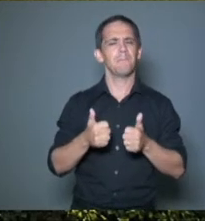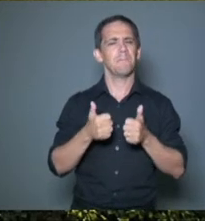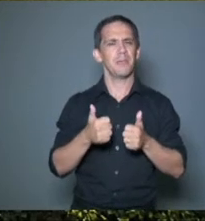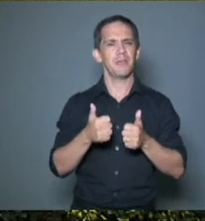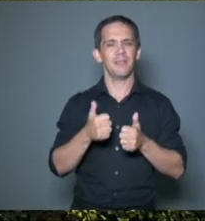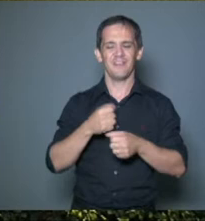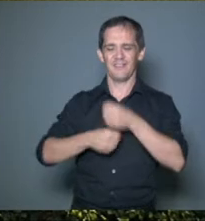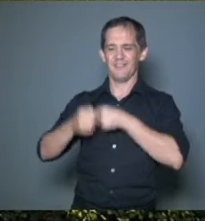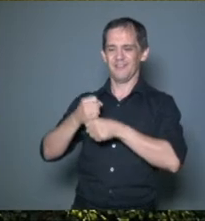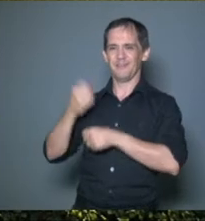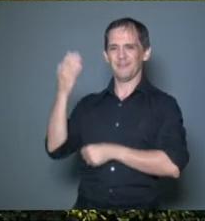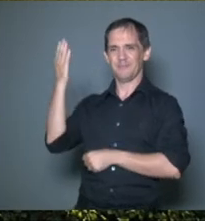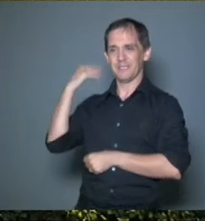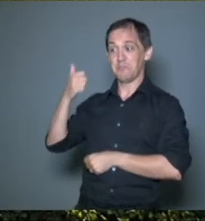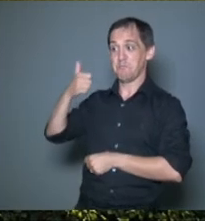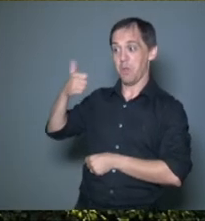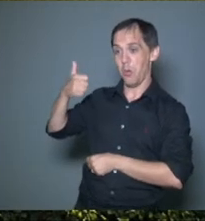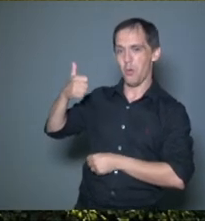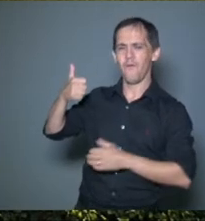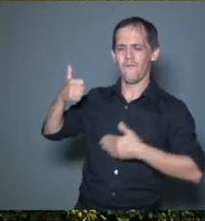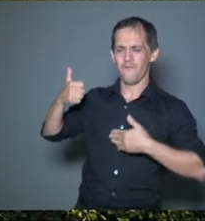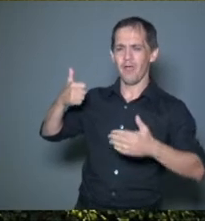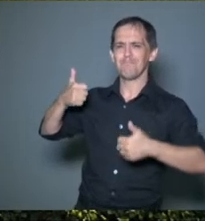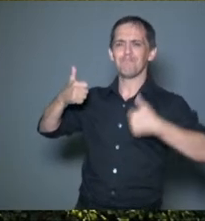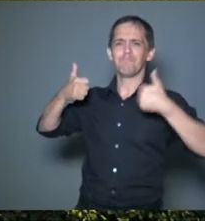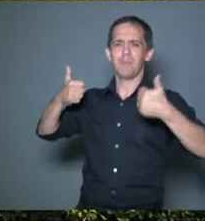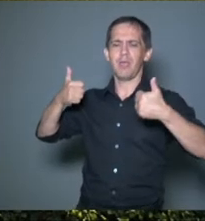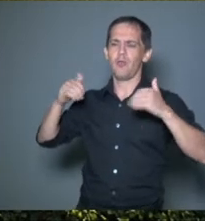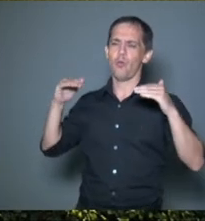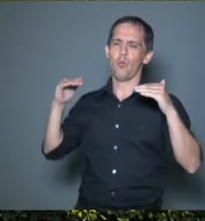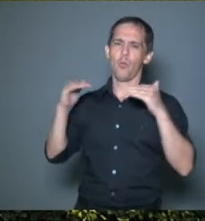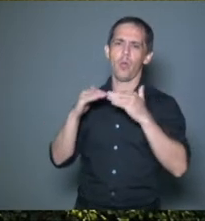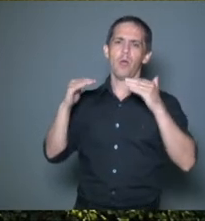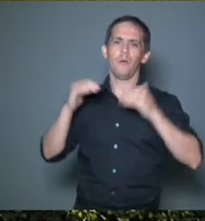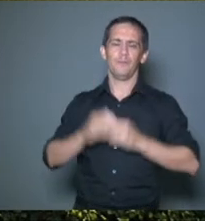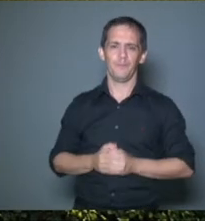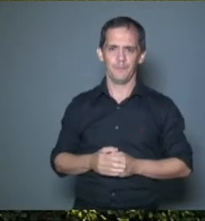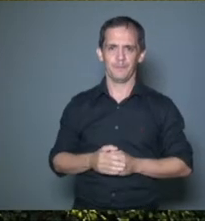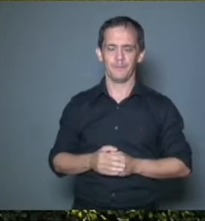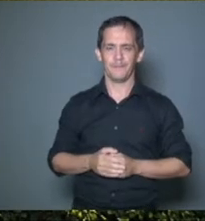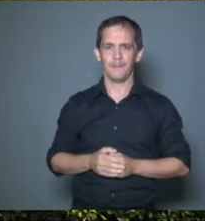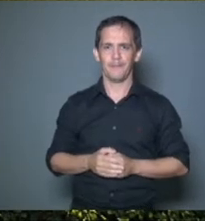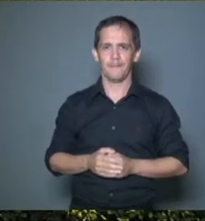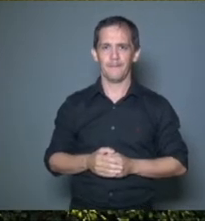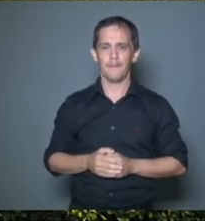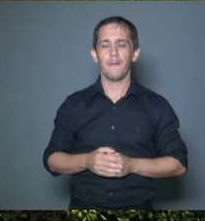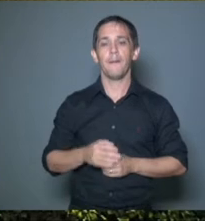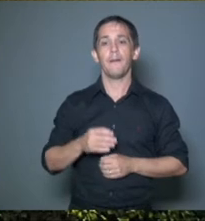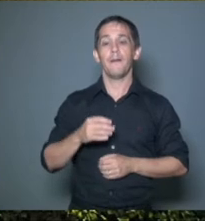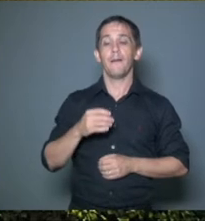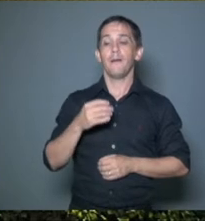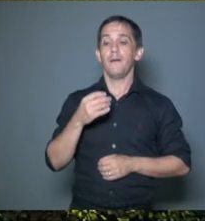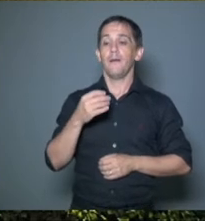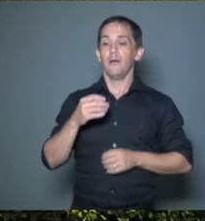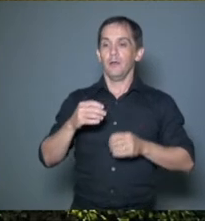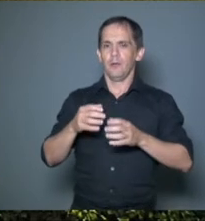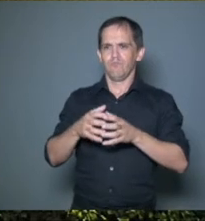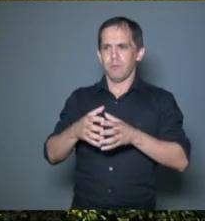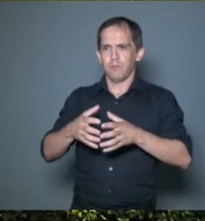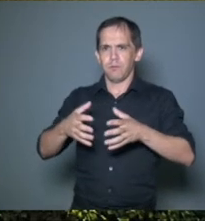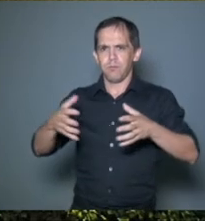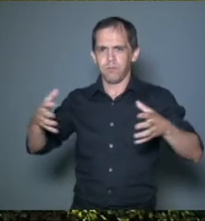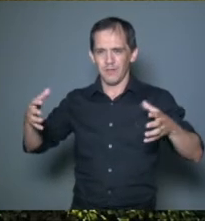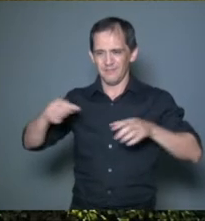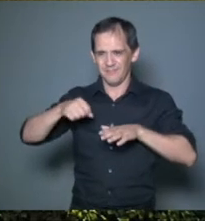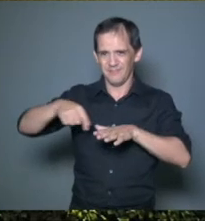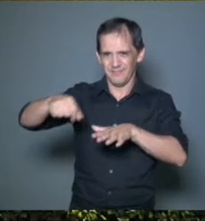2022 promises to be as good as 2021 as far as margins are concerned. As we grew